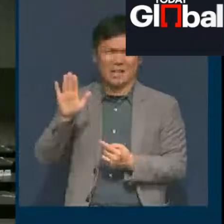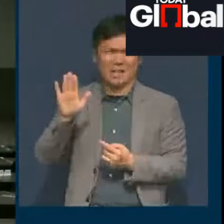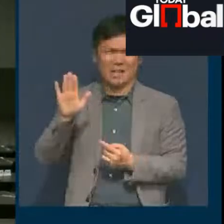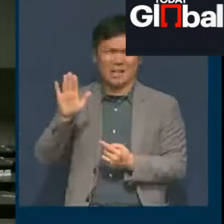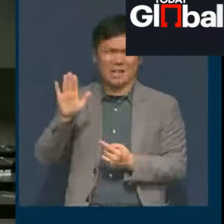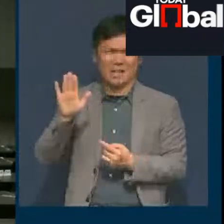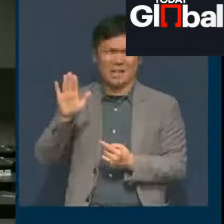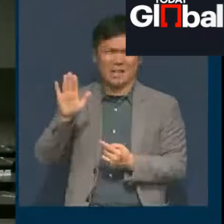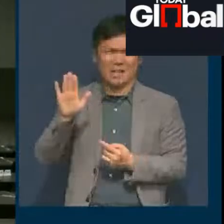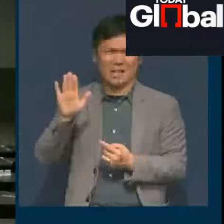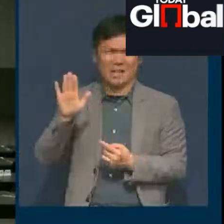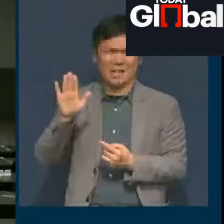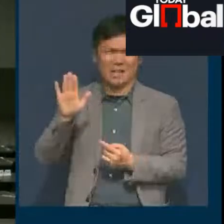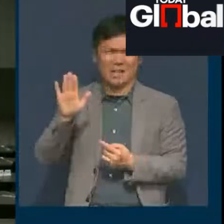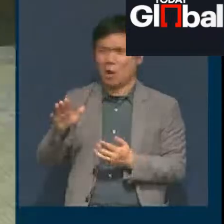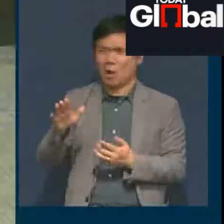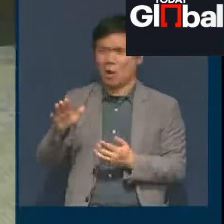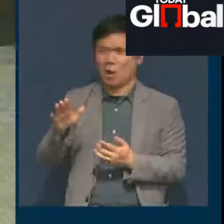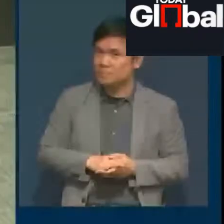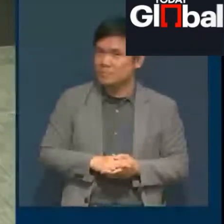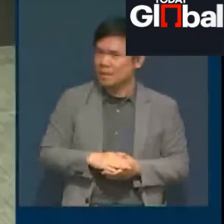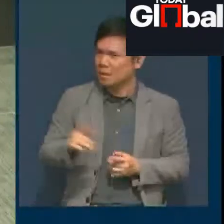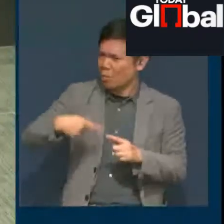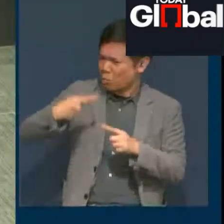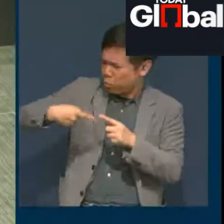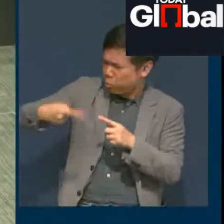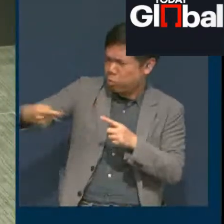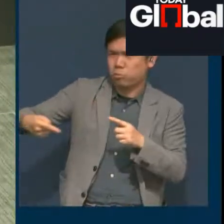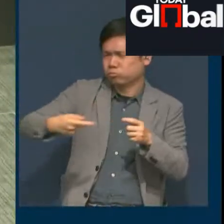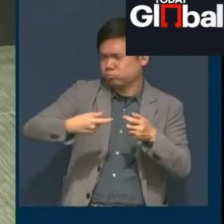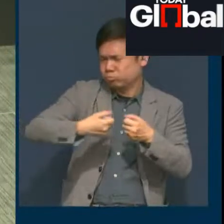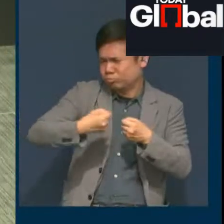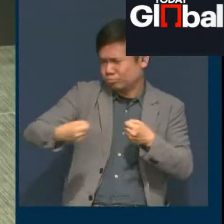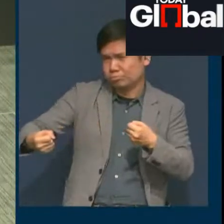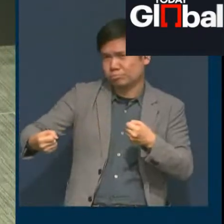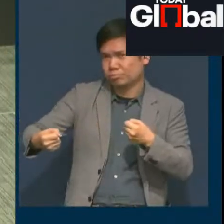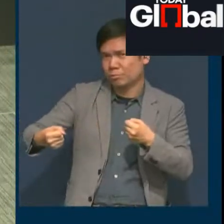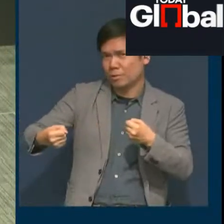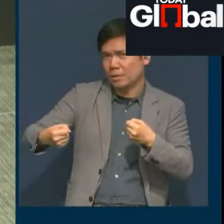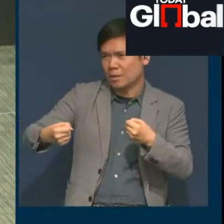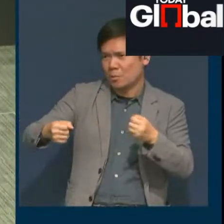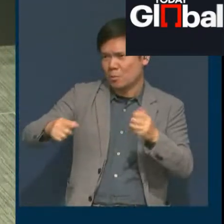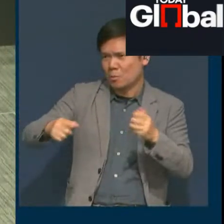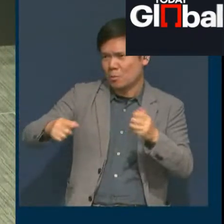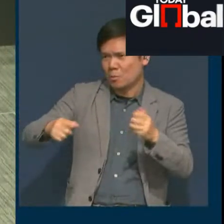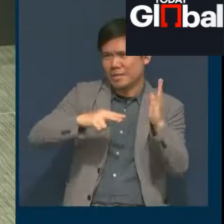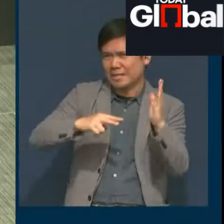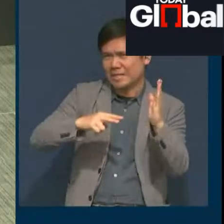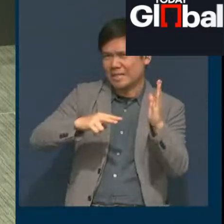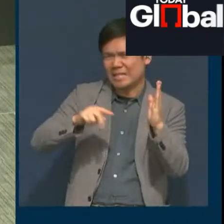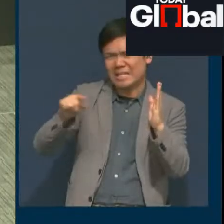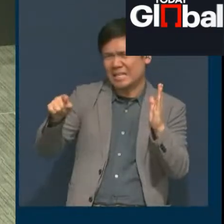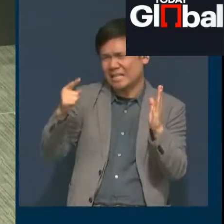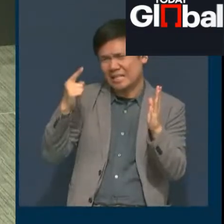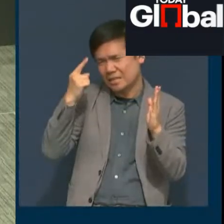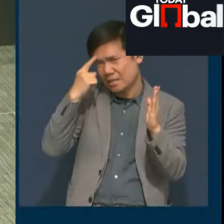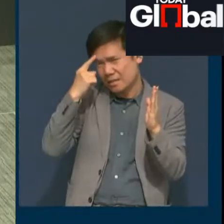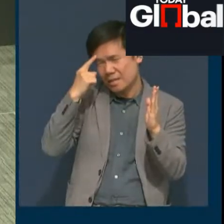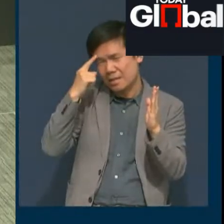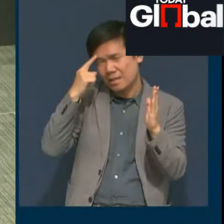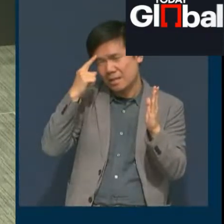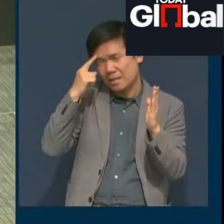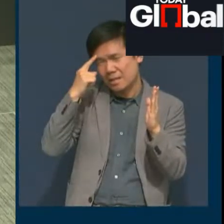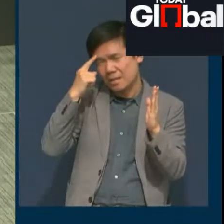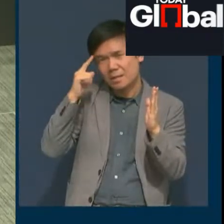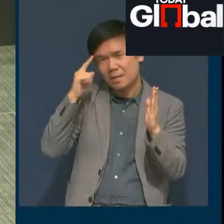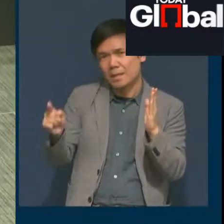They were very long questions that were asked. I think it'll be